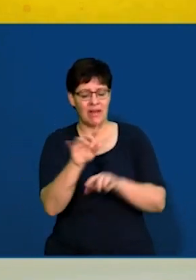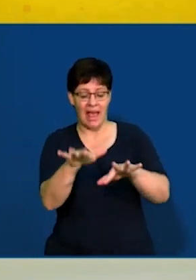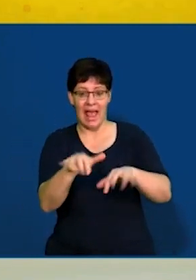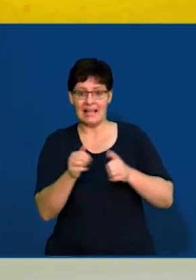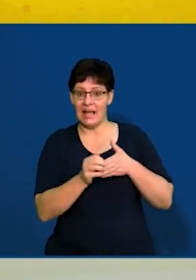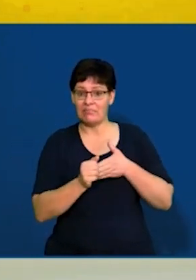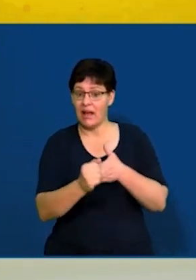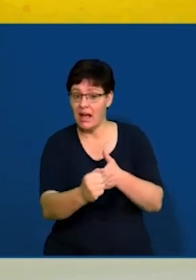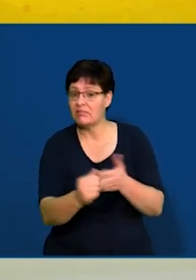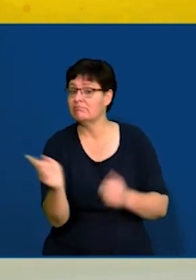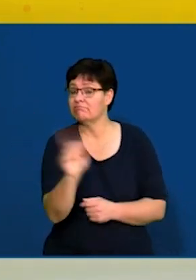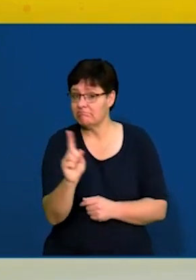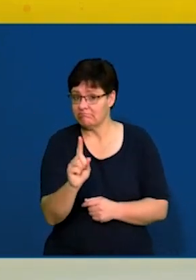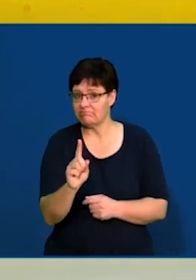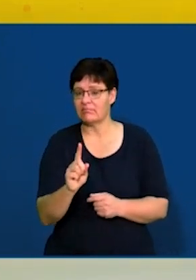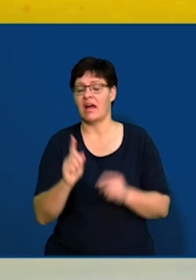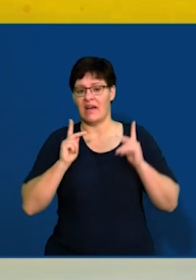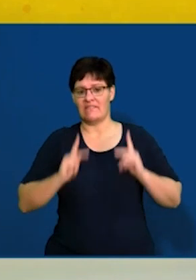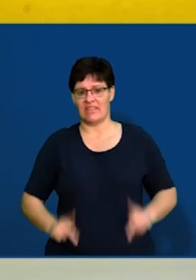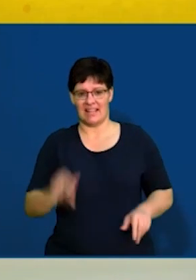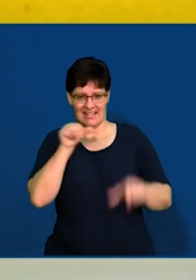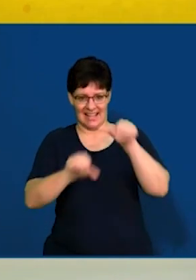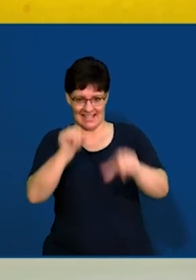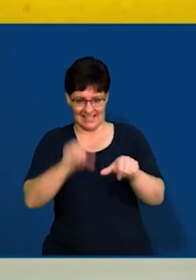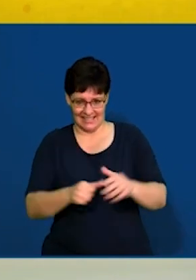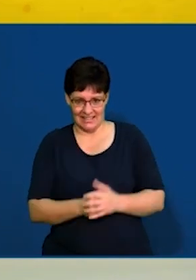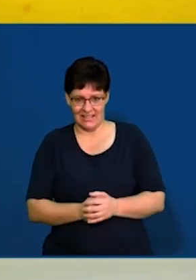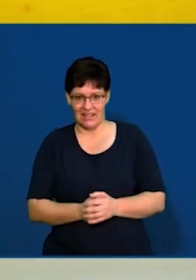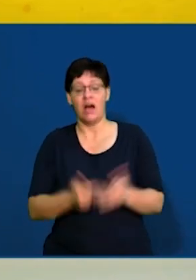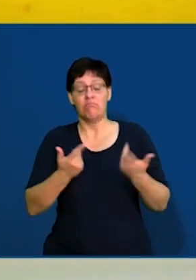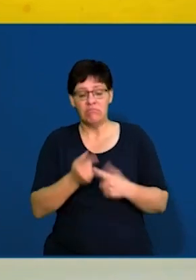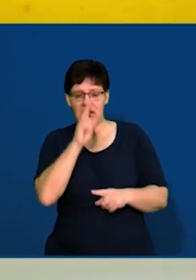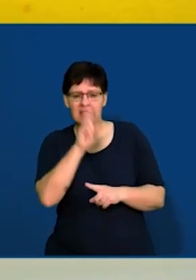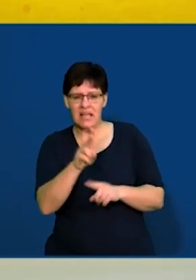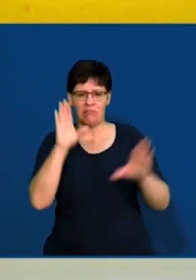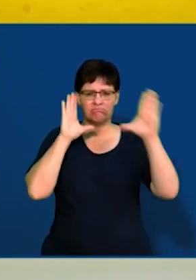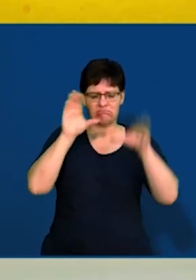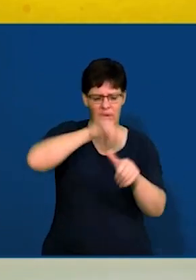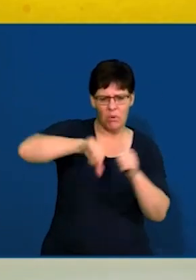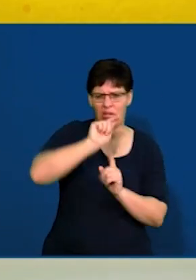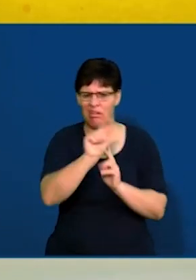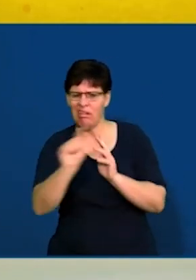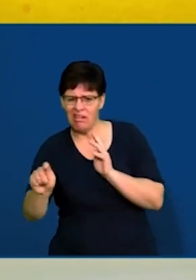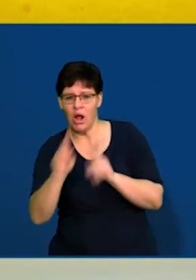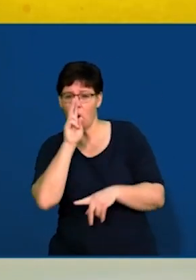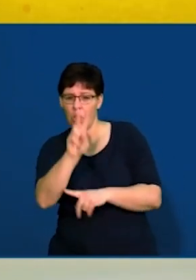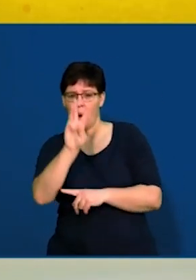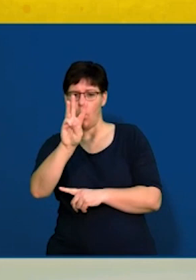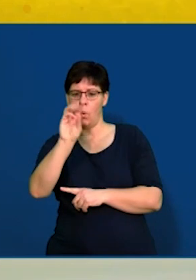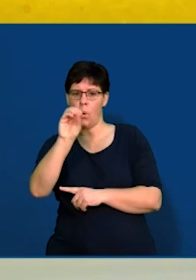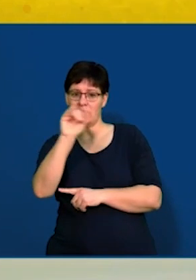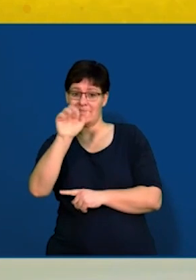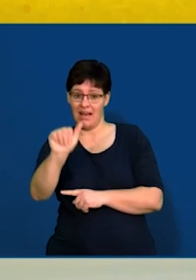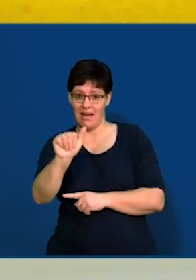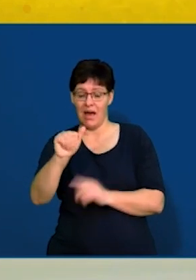for physical science. So do hit us up on all our social media platforms. All you need to do is search for Matrix, as well as